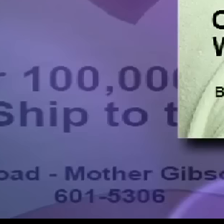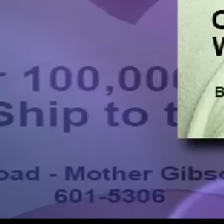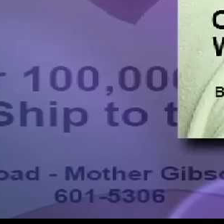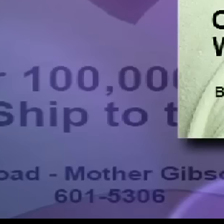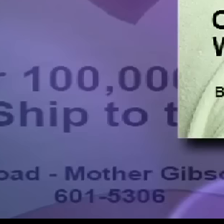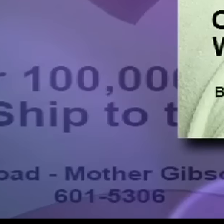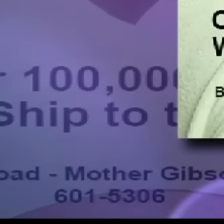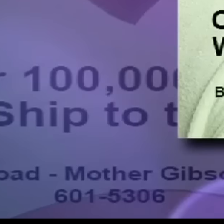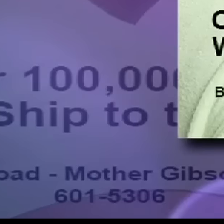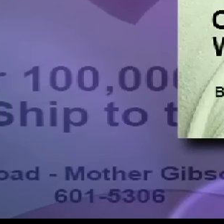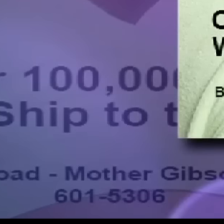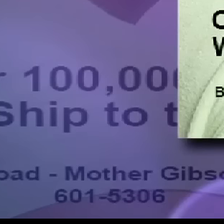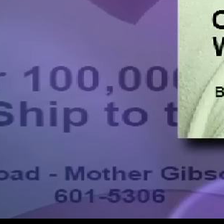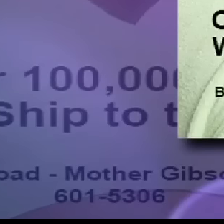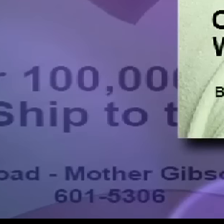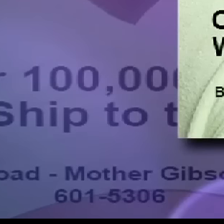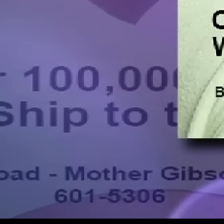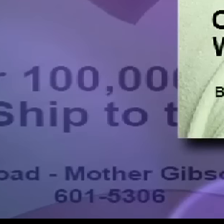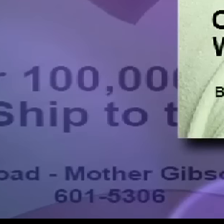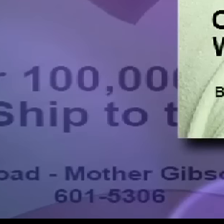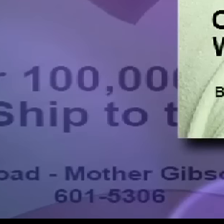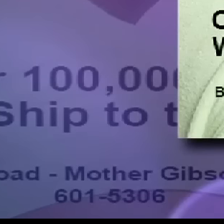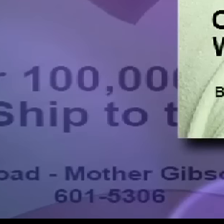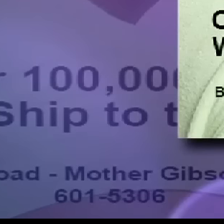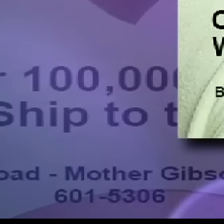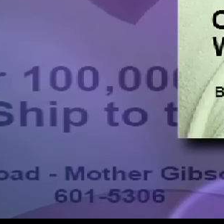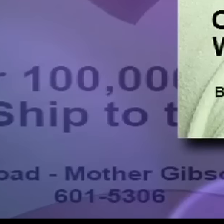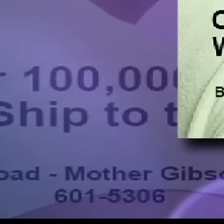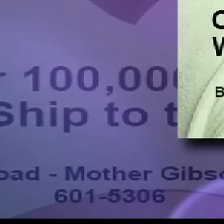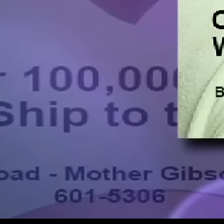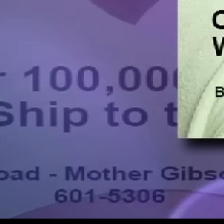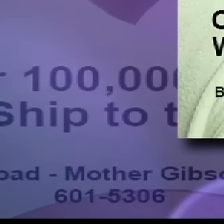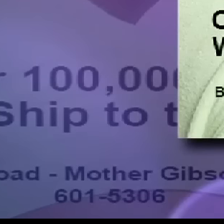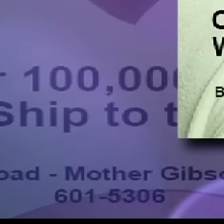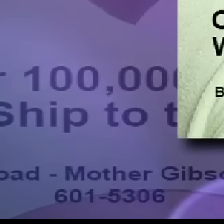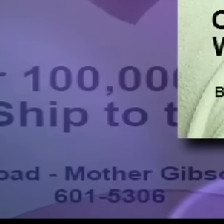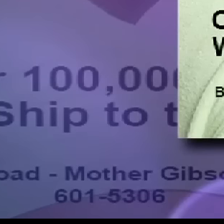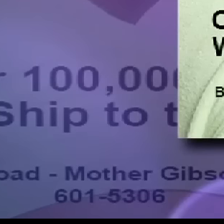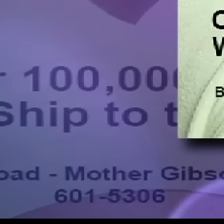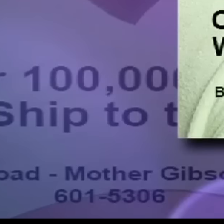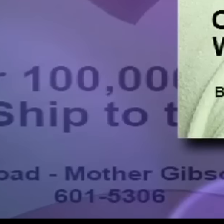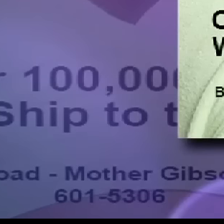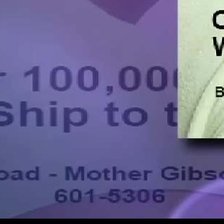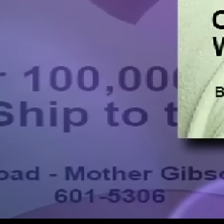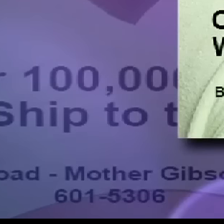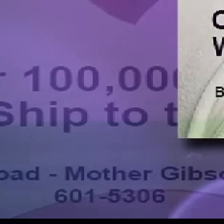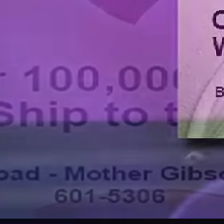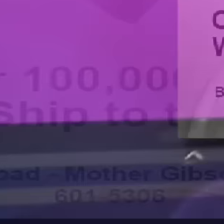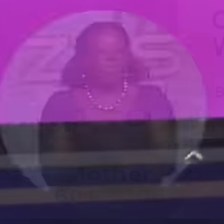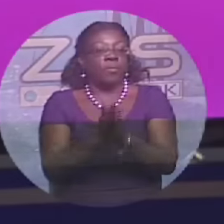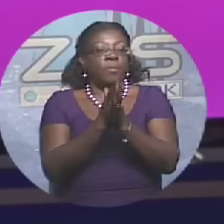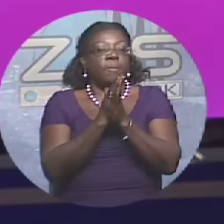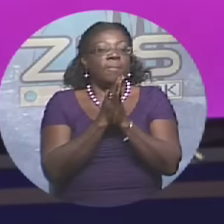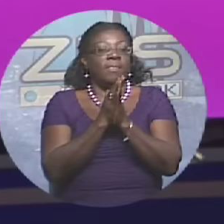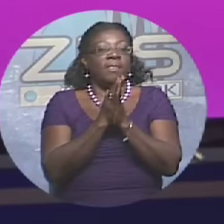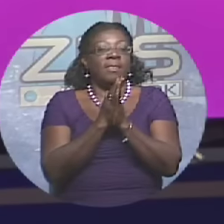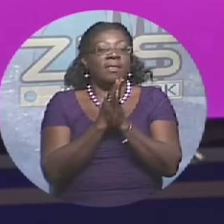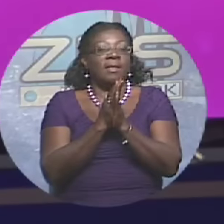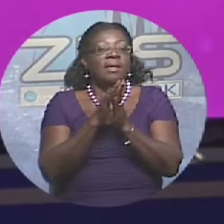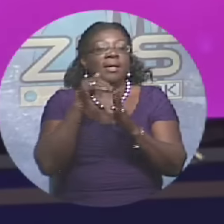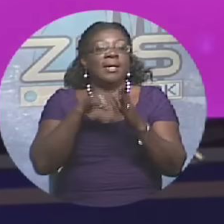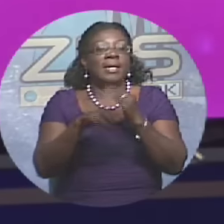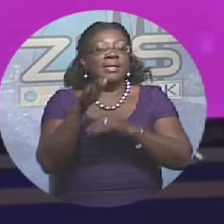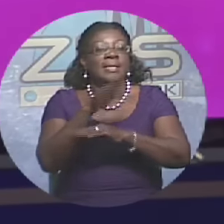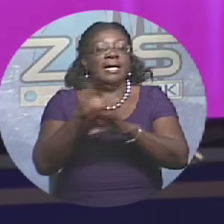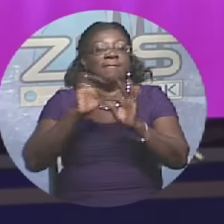The Family Island News is brought to you by Shop Smart. Shop a lot and save a lot. In tonight's